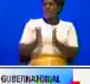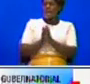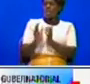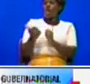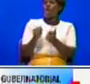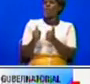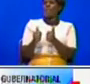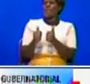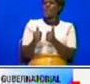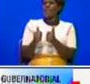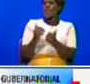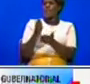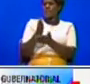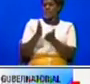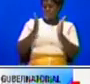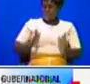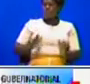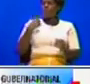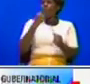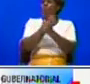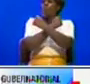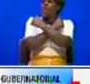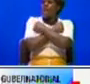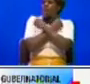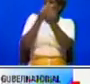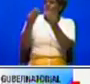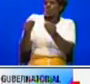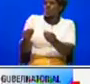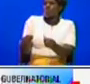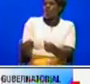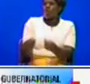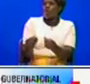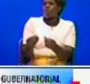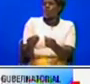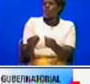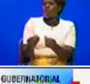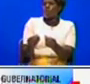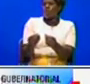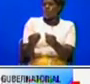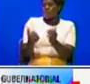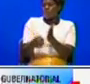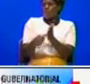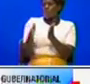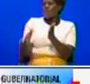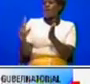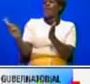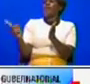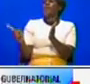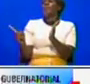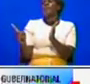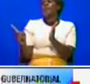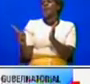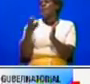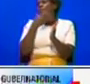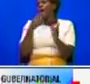competence and somebody who has passion to sort out the mess that is existing in Nairobi.